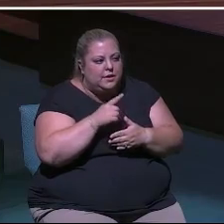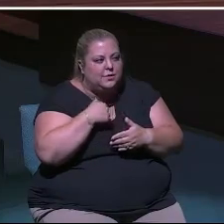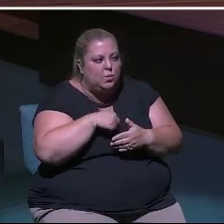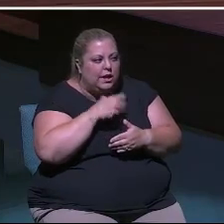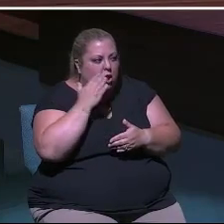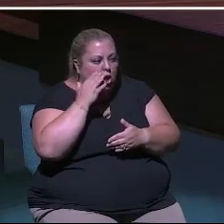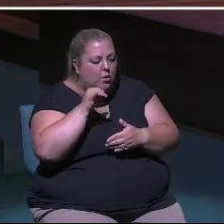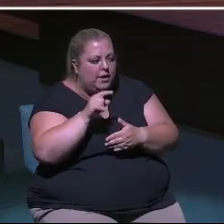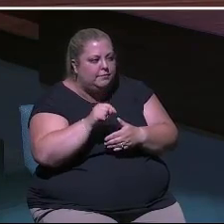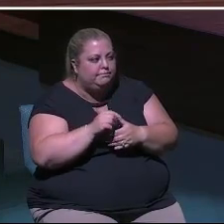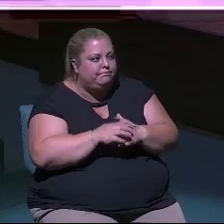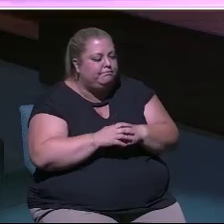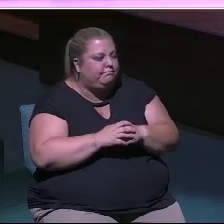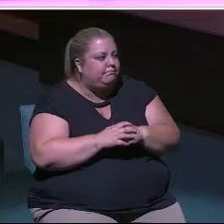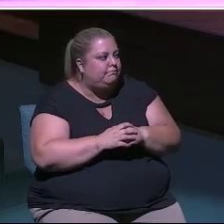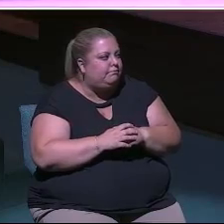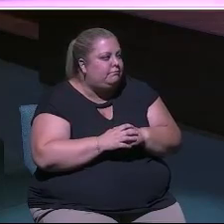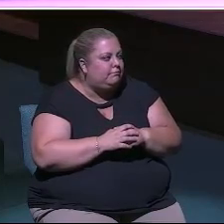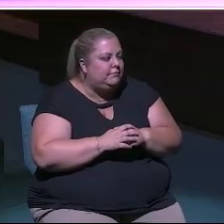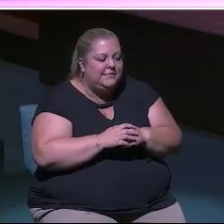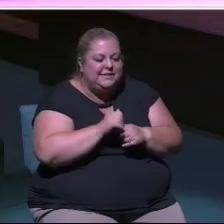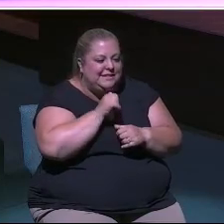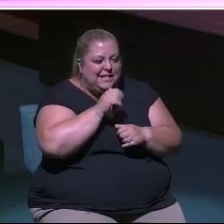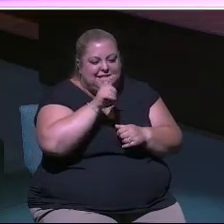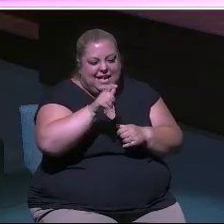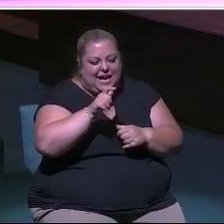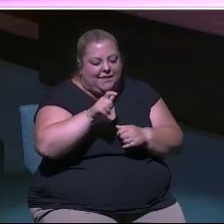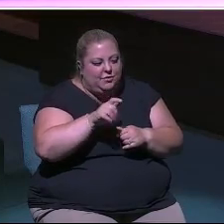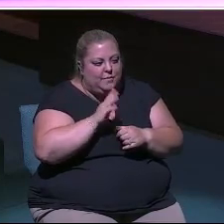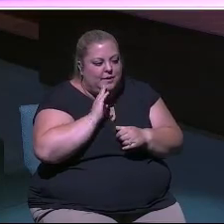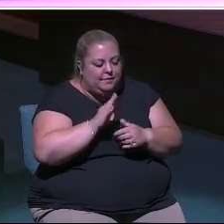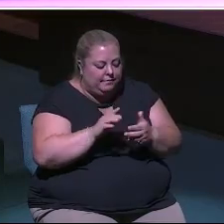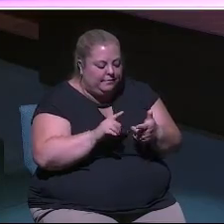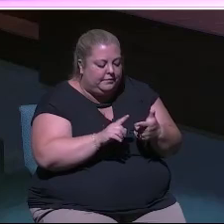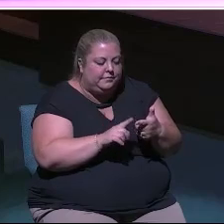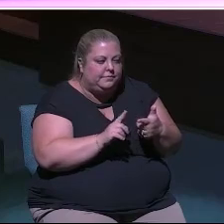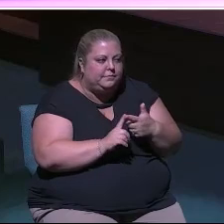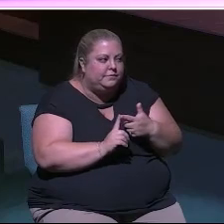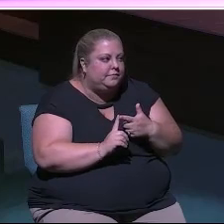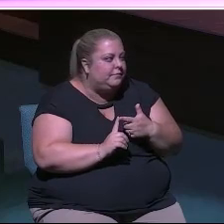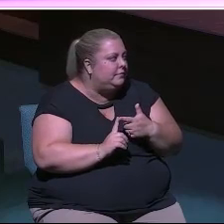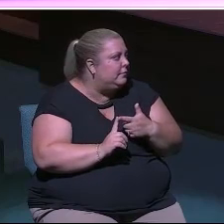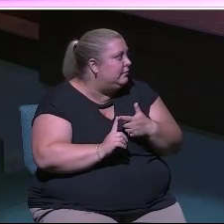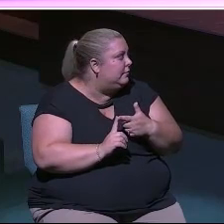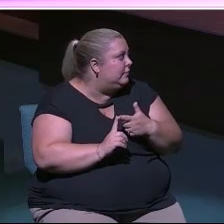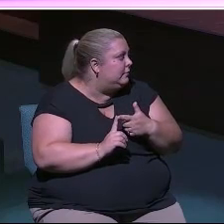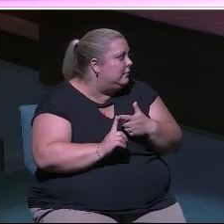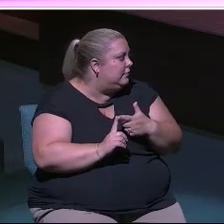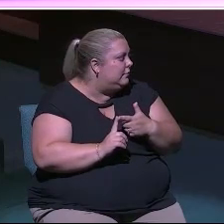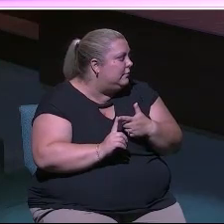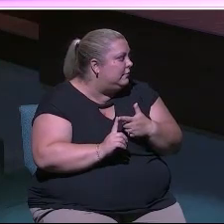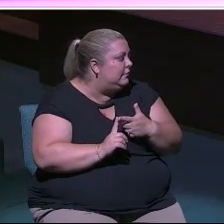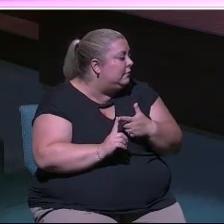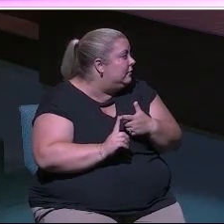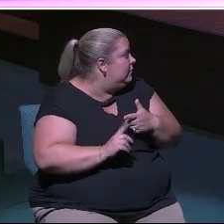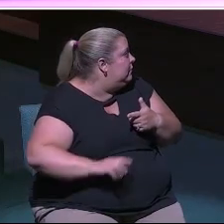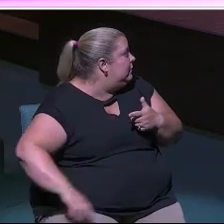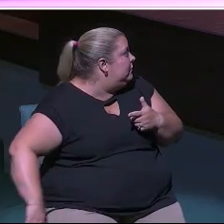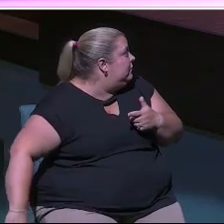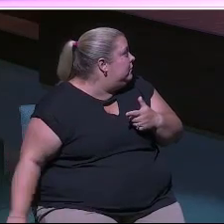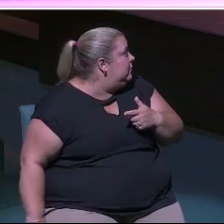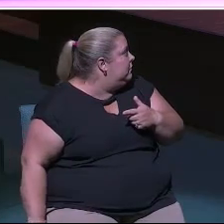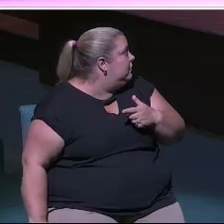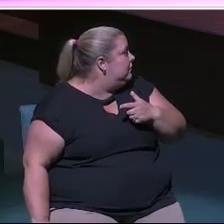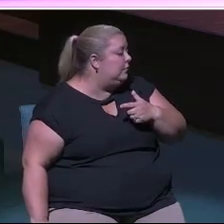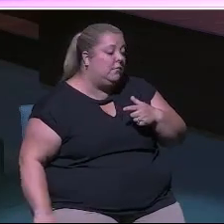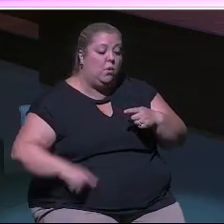real. But it doesn't have to be. Let me give you the second thing. Oh, wait, before I do, I got to tell you these. Because